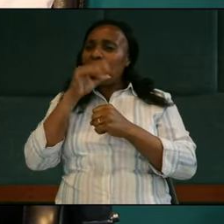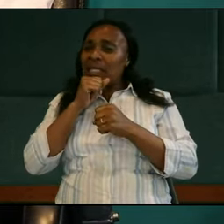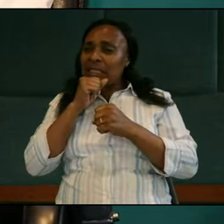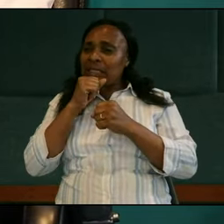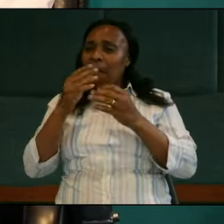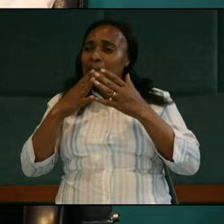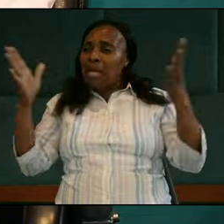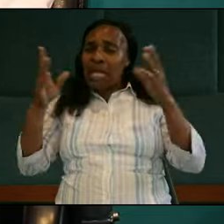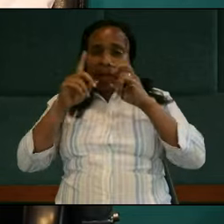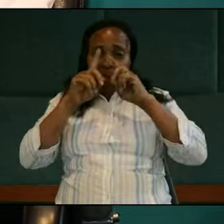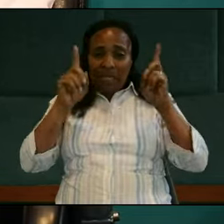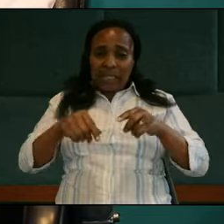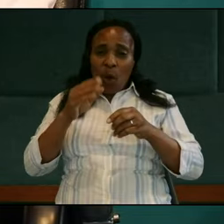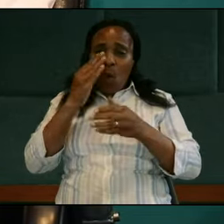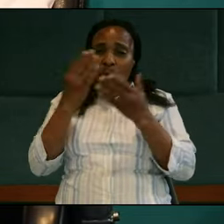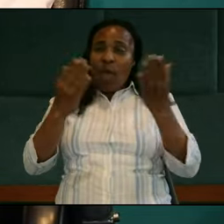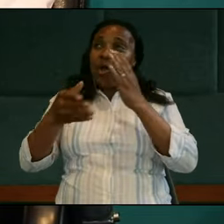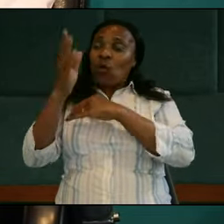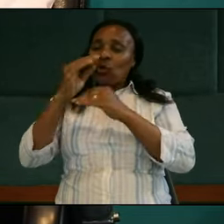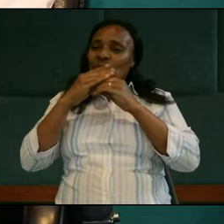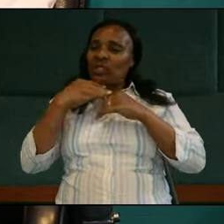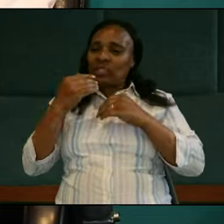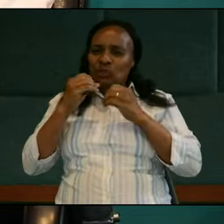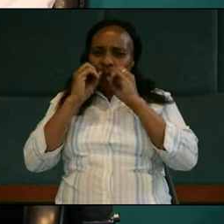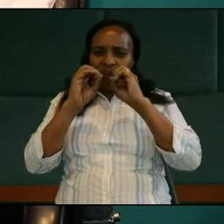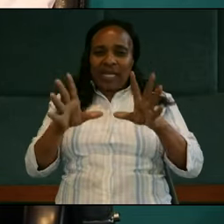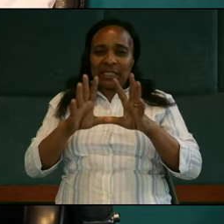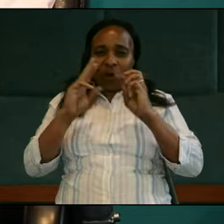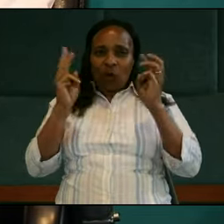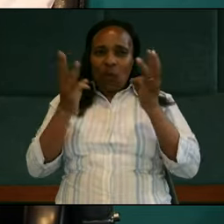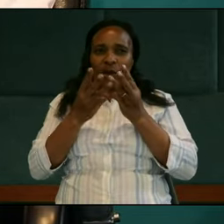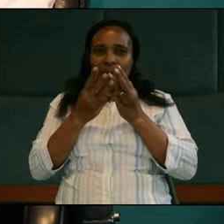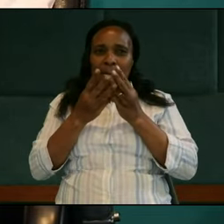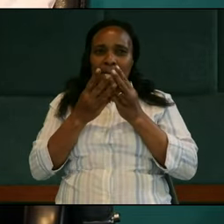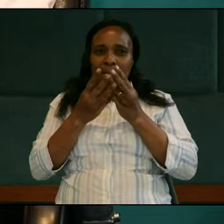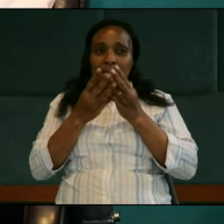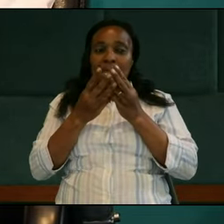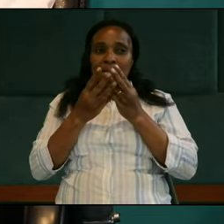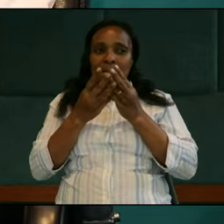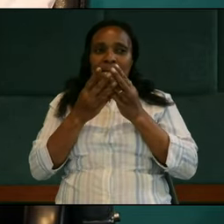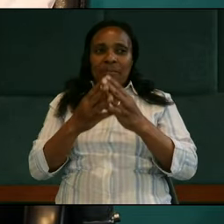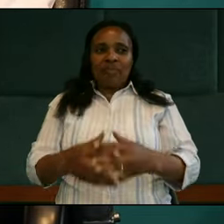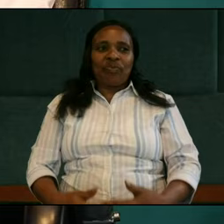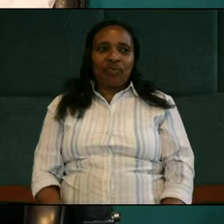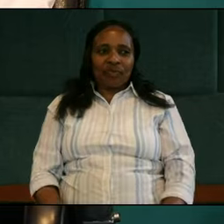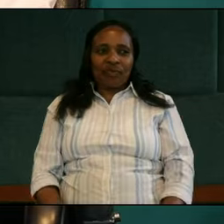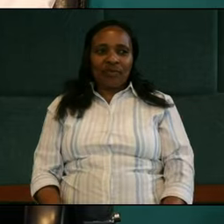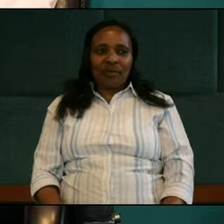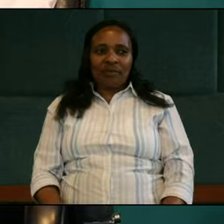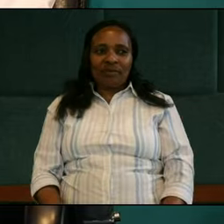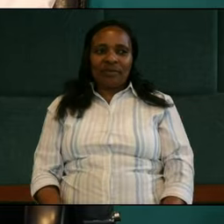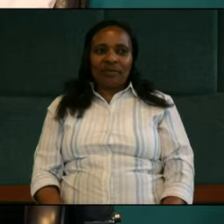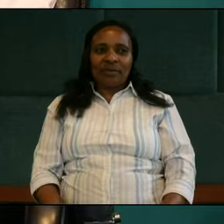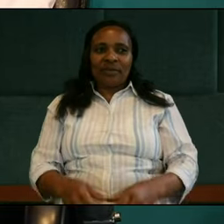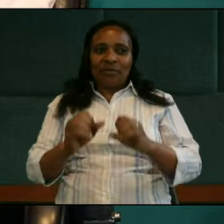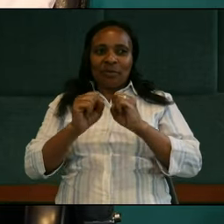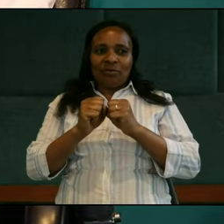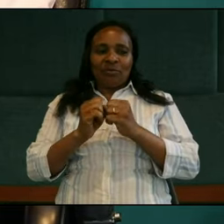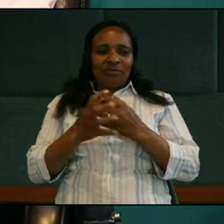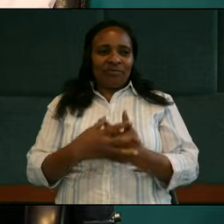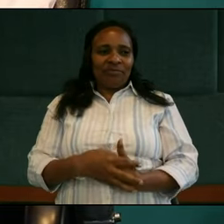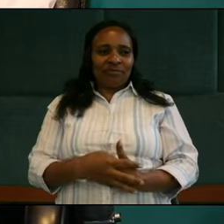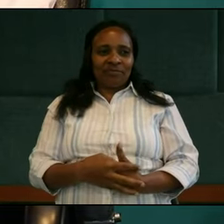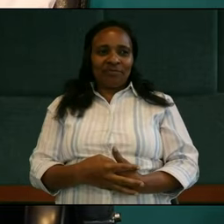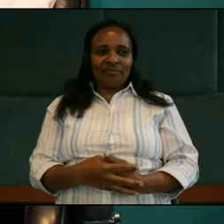God wanted to bless the world through them. And so they rejected this gift. That is why the gift was undelivered. It's not that it got lost along the